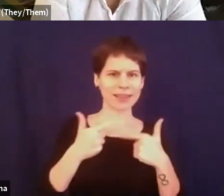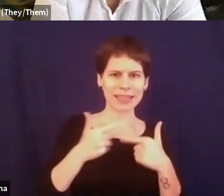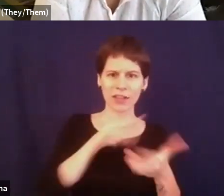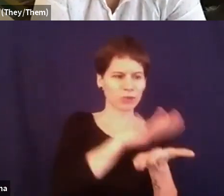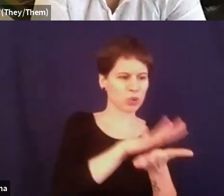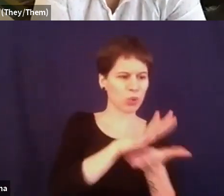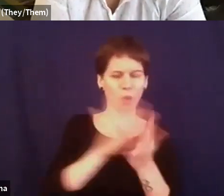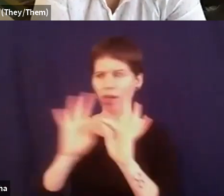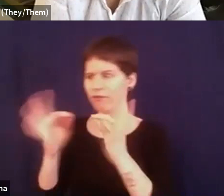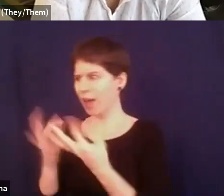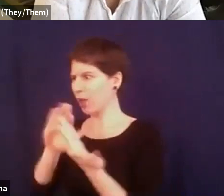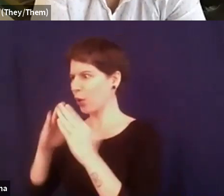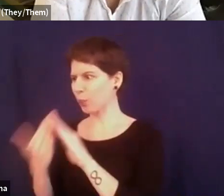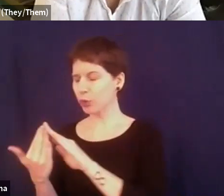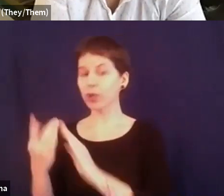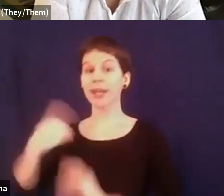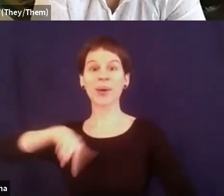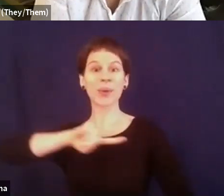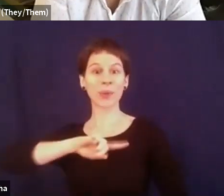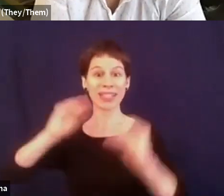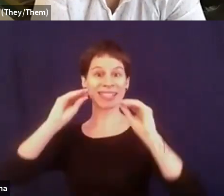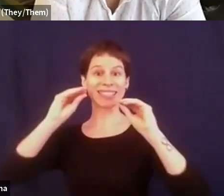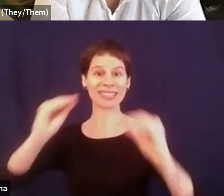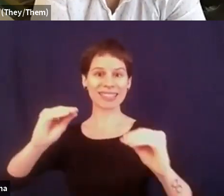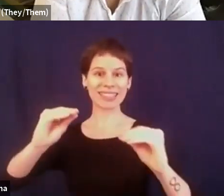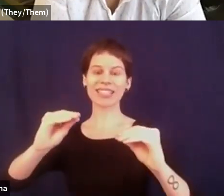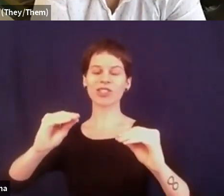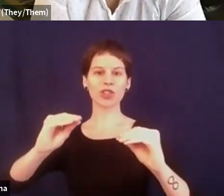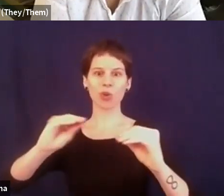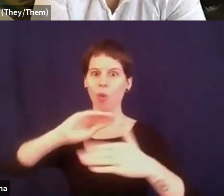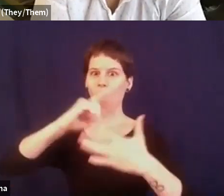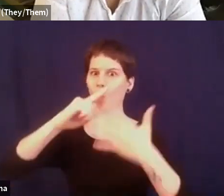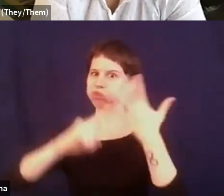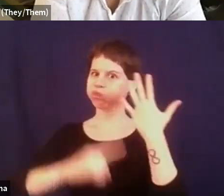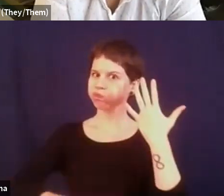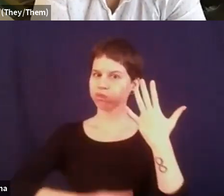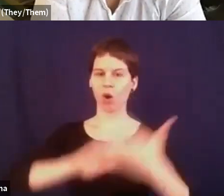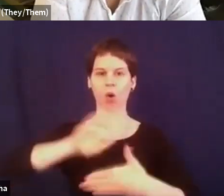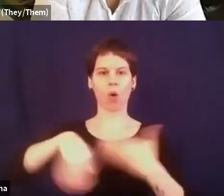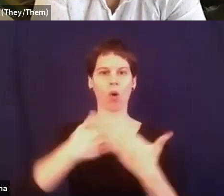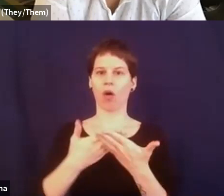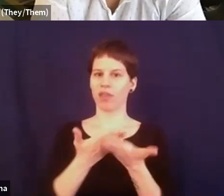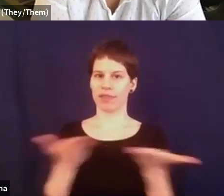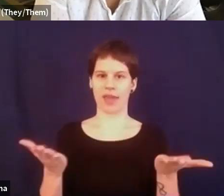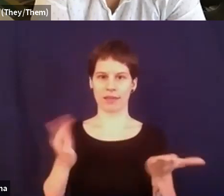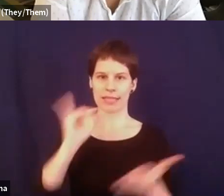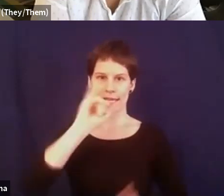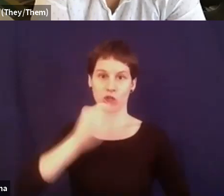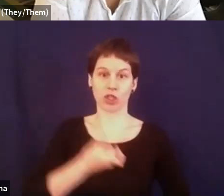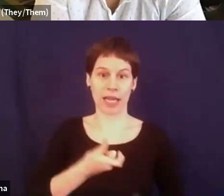we teach by teaching all the things in an intersectional way, in a way that understands